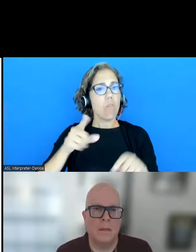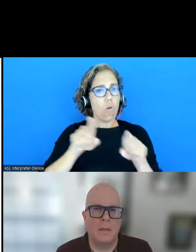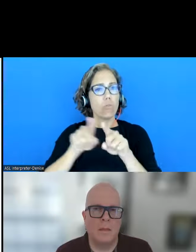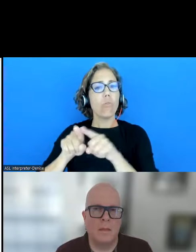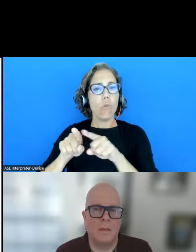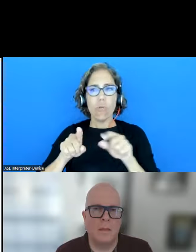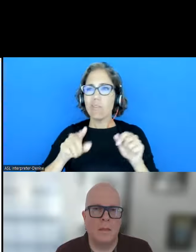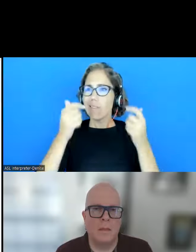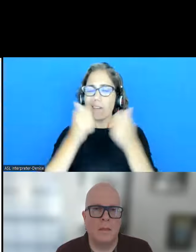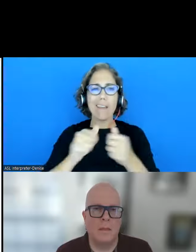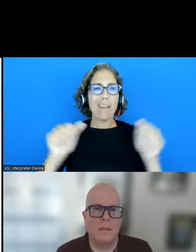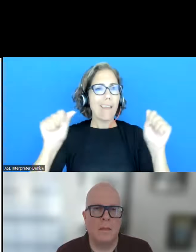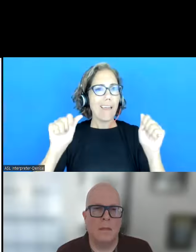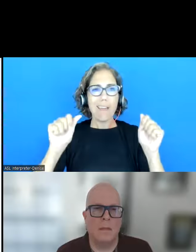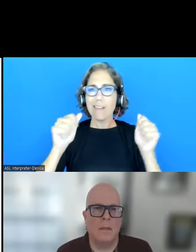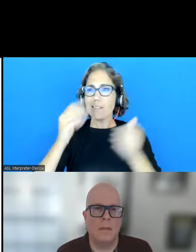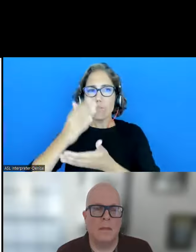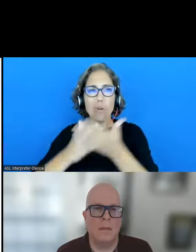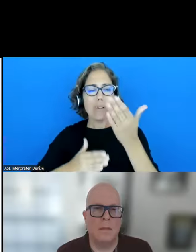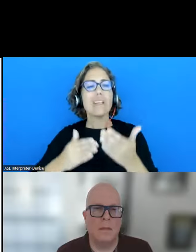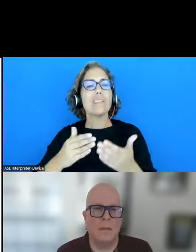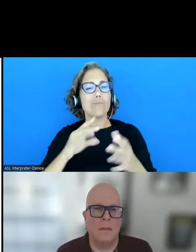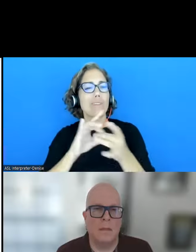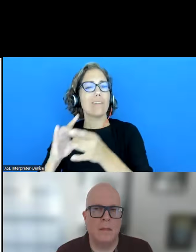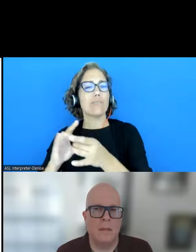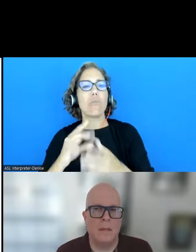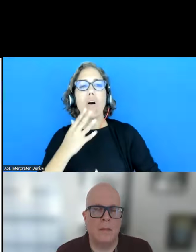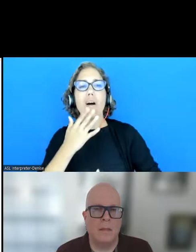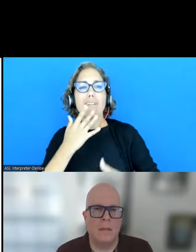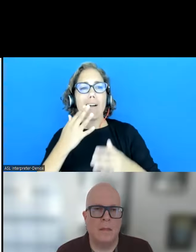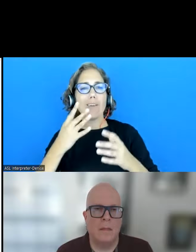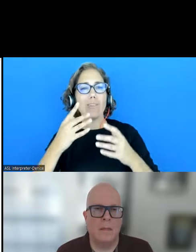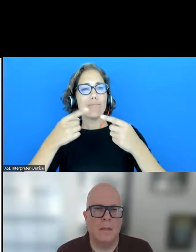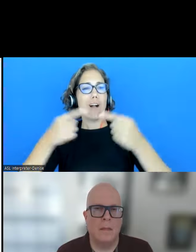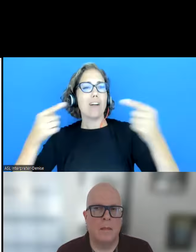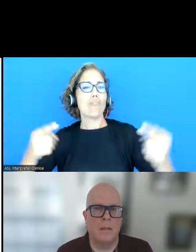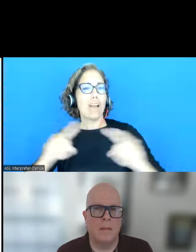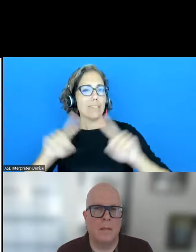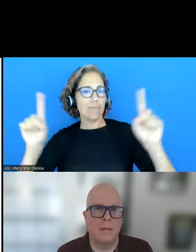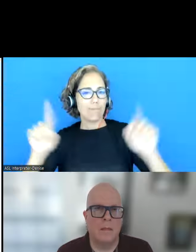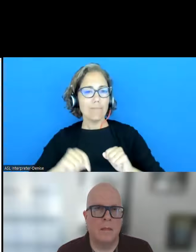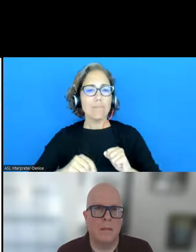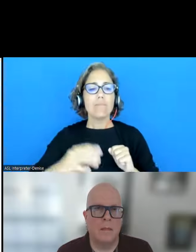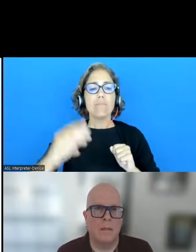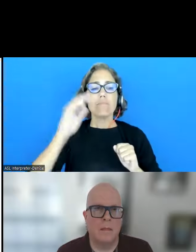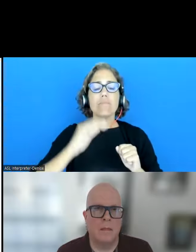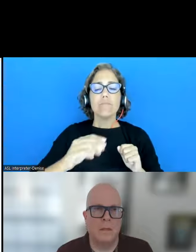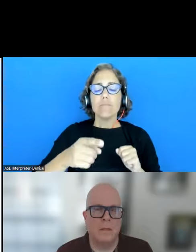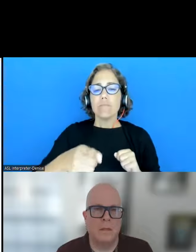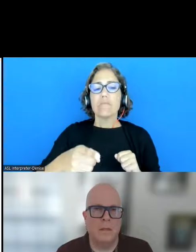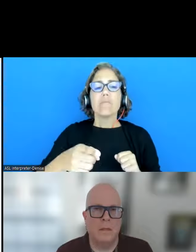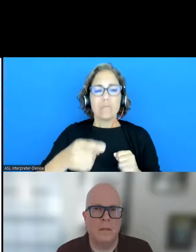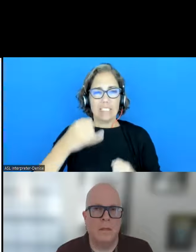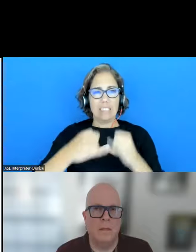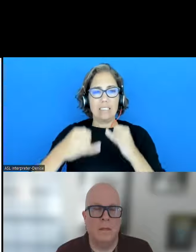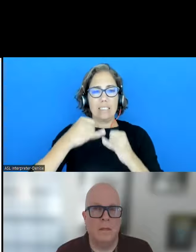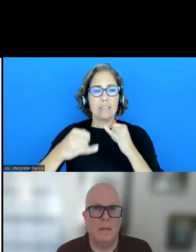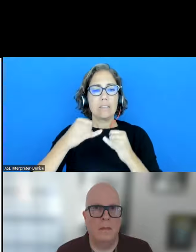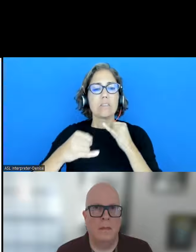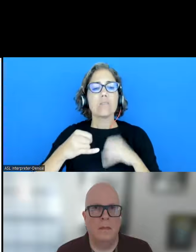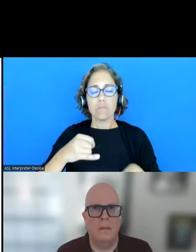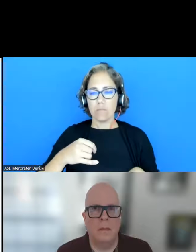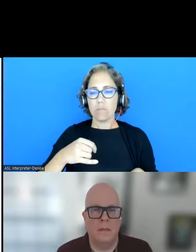any aspect related to the color contrast. And we'll also make, at the end of this